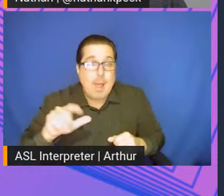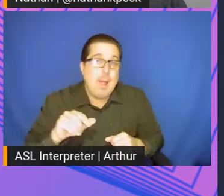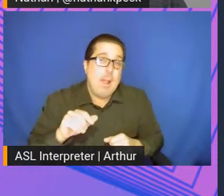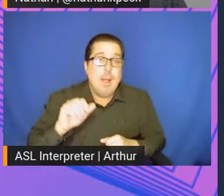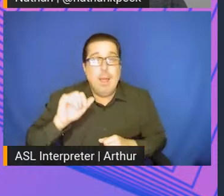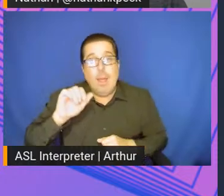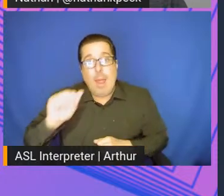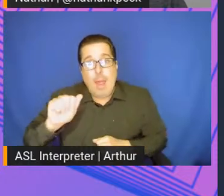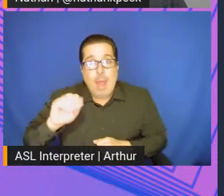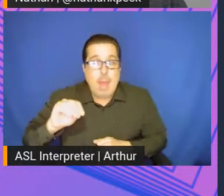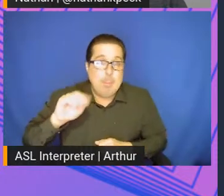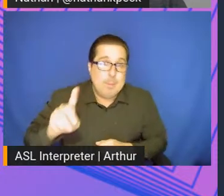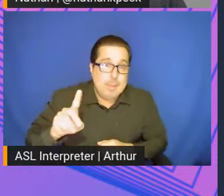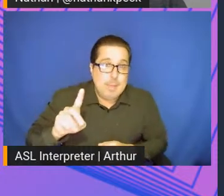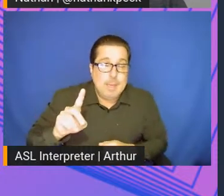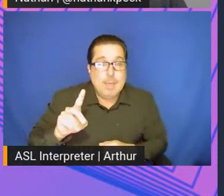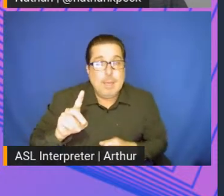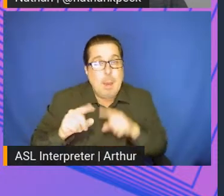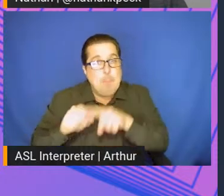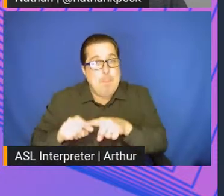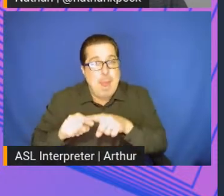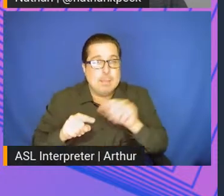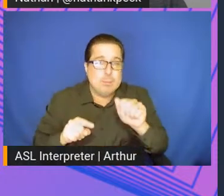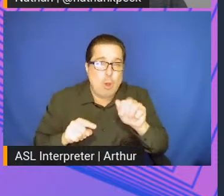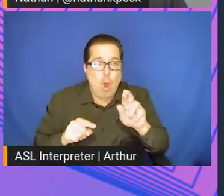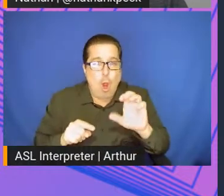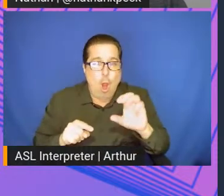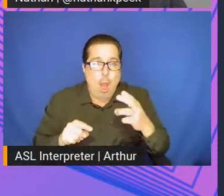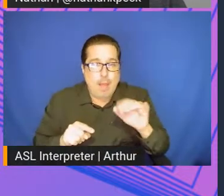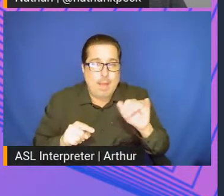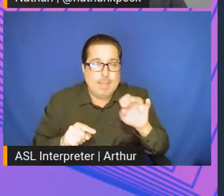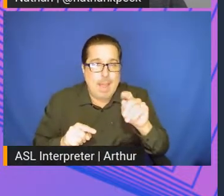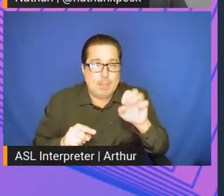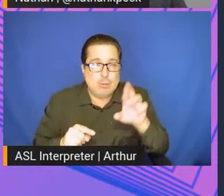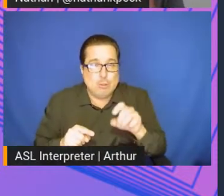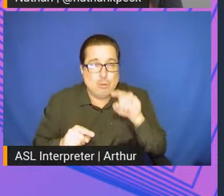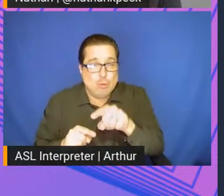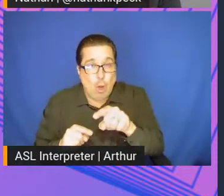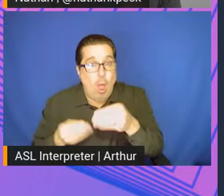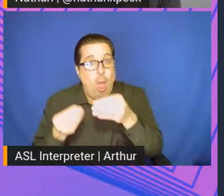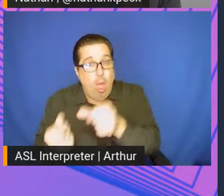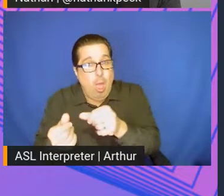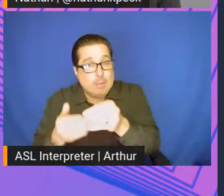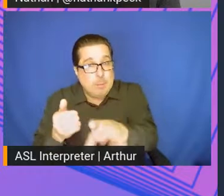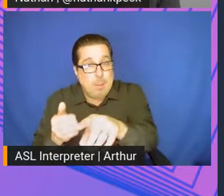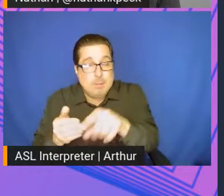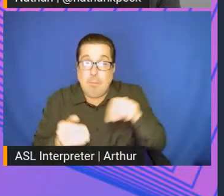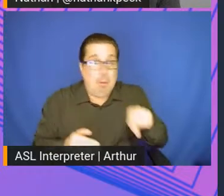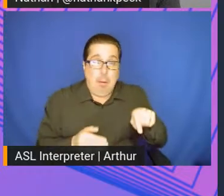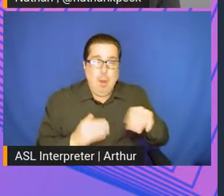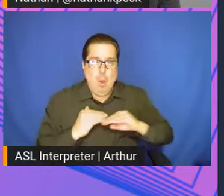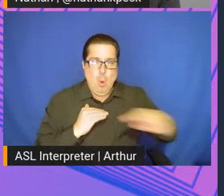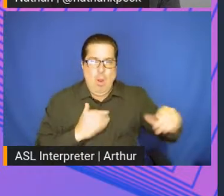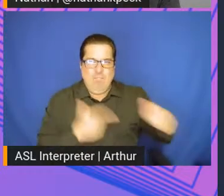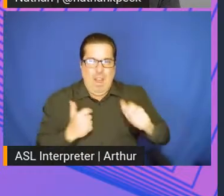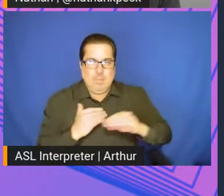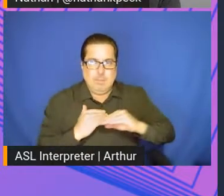based architecture. So definitely something to consider when you're talking about AWS